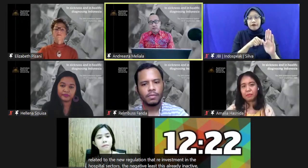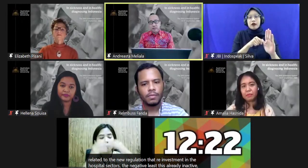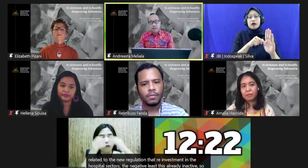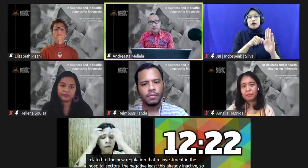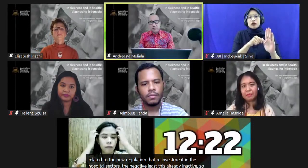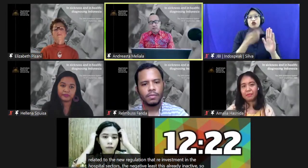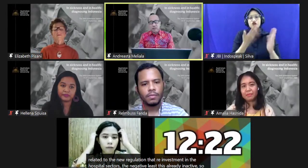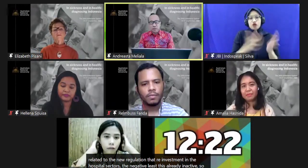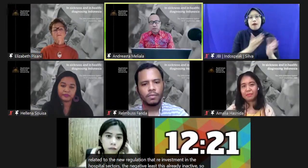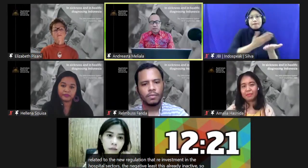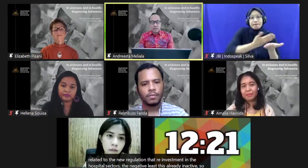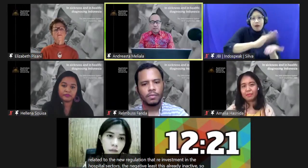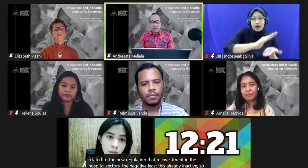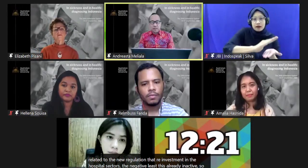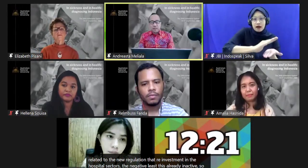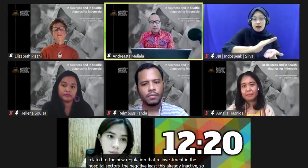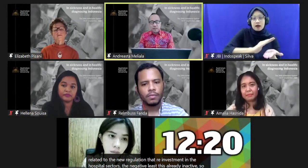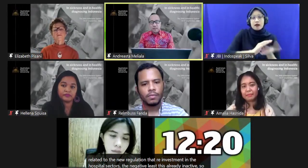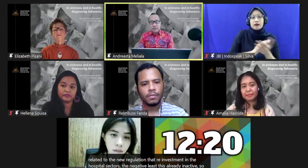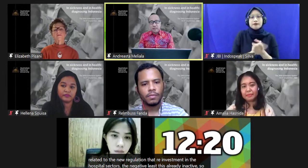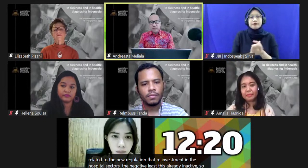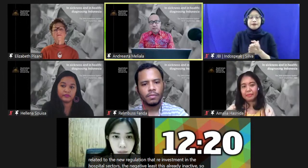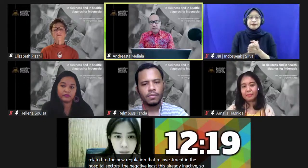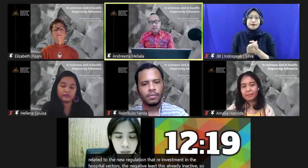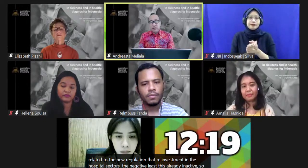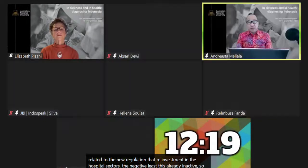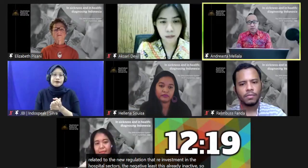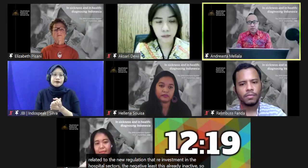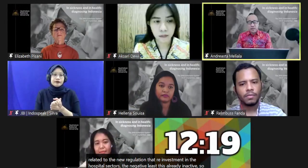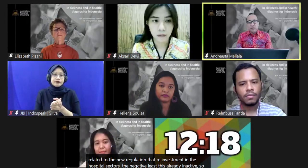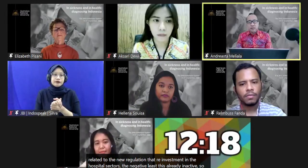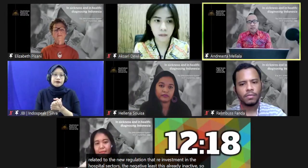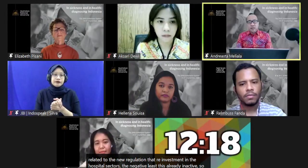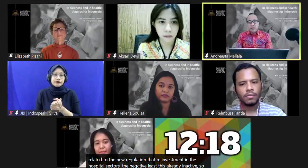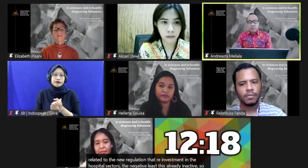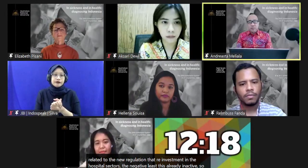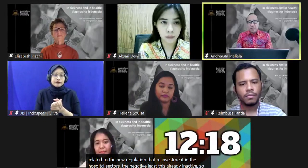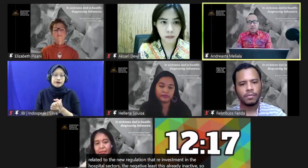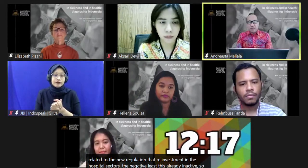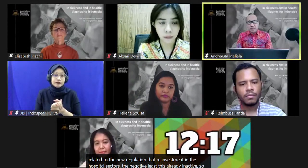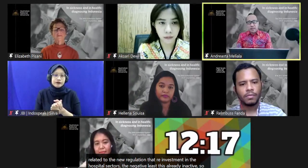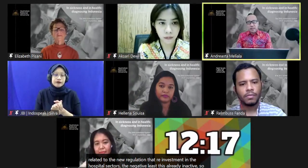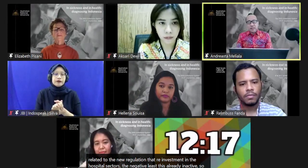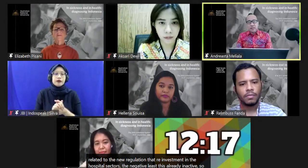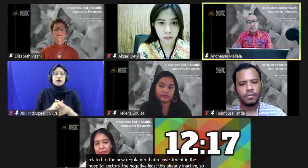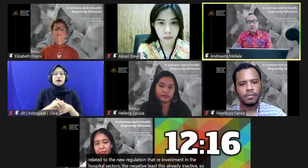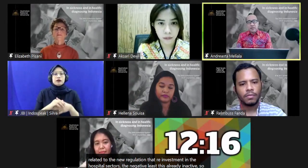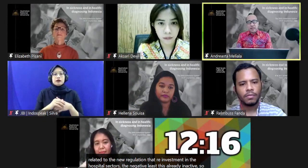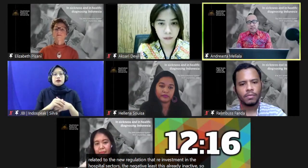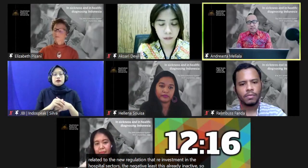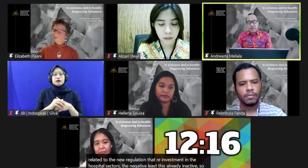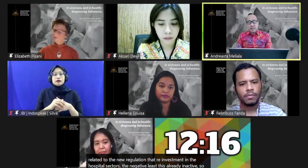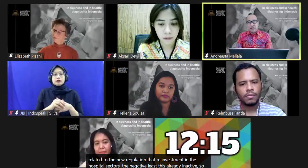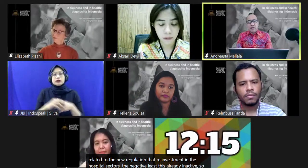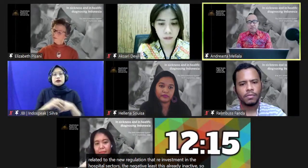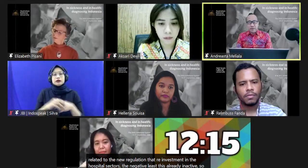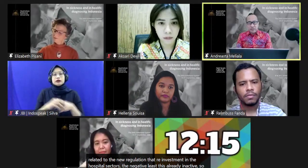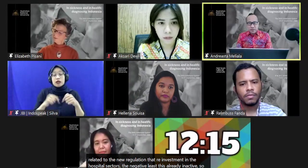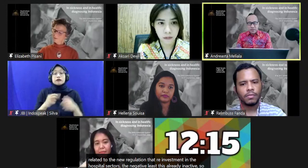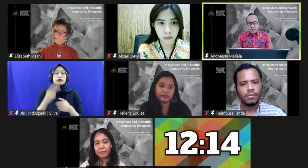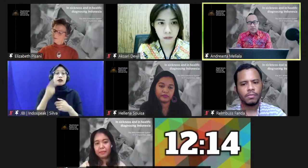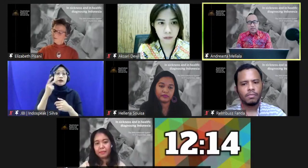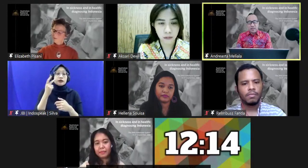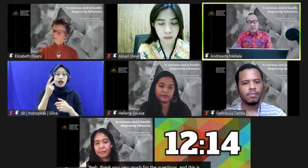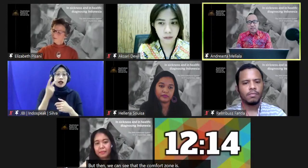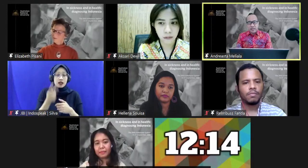can work in the rural. But then we can see that the comfort